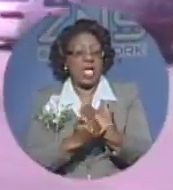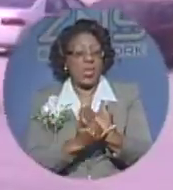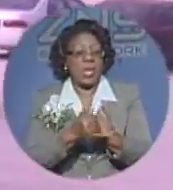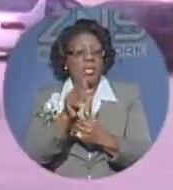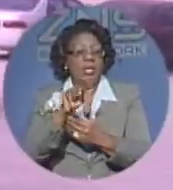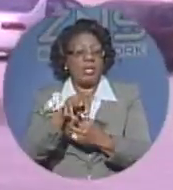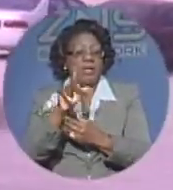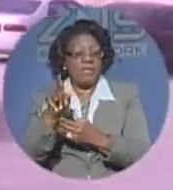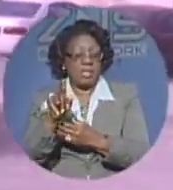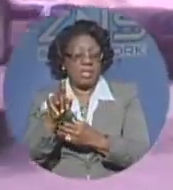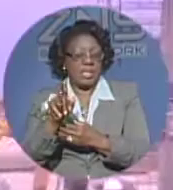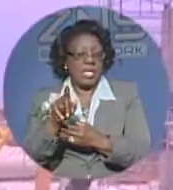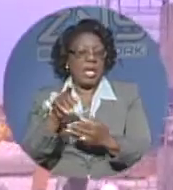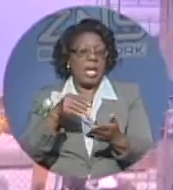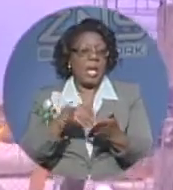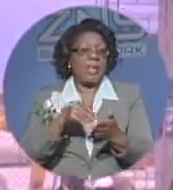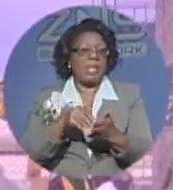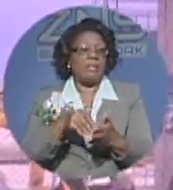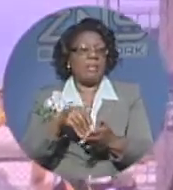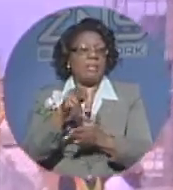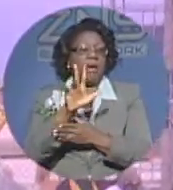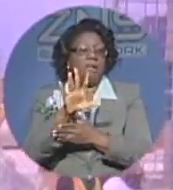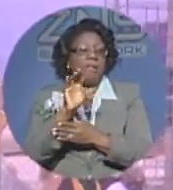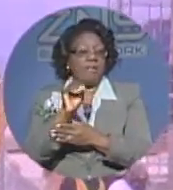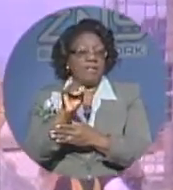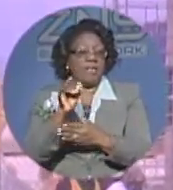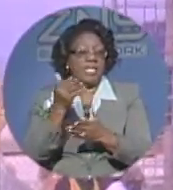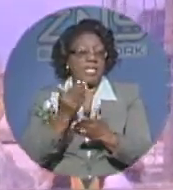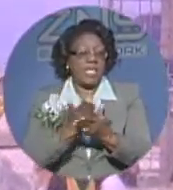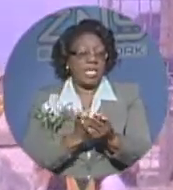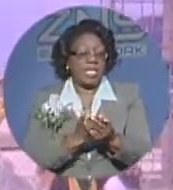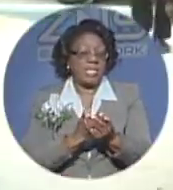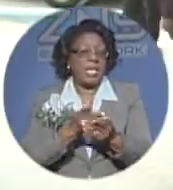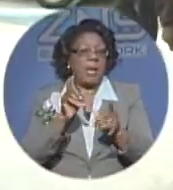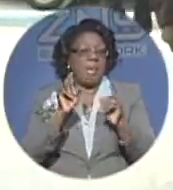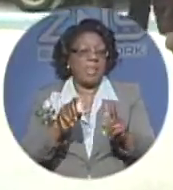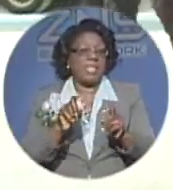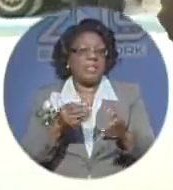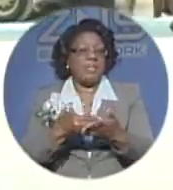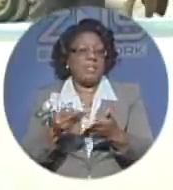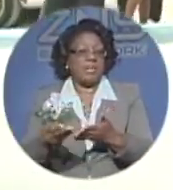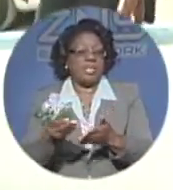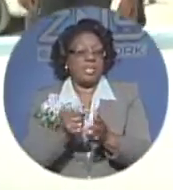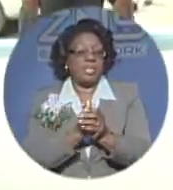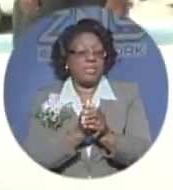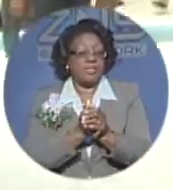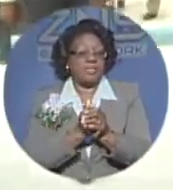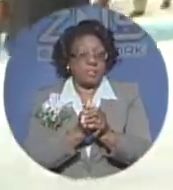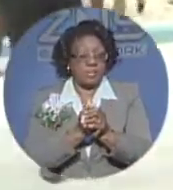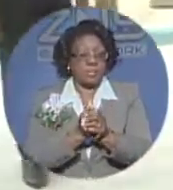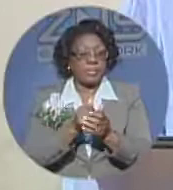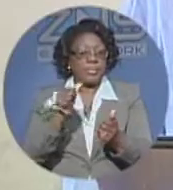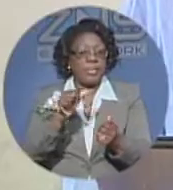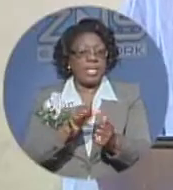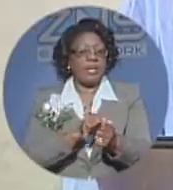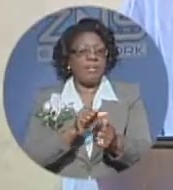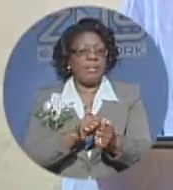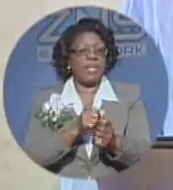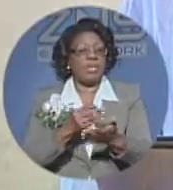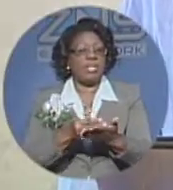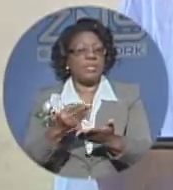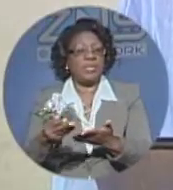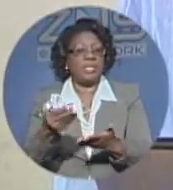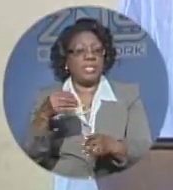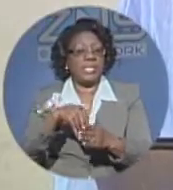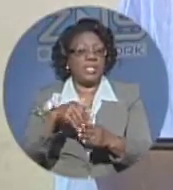minimum of 50 shares must be purchased. Jimmy Moscow is chairman of the Arawak Port development. Everybody who does purchase